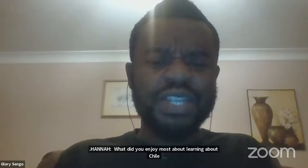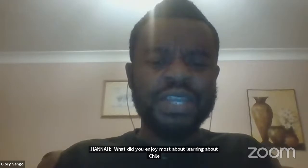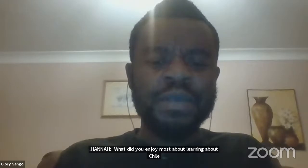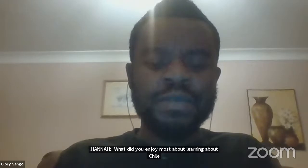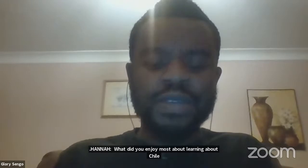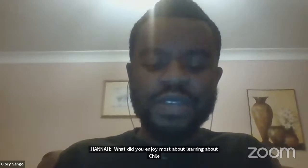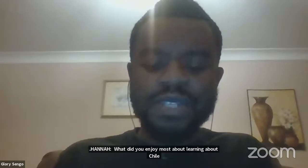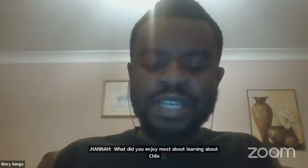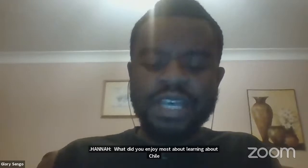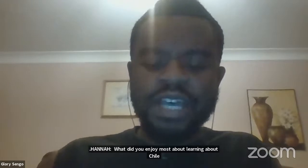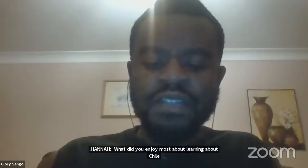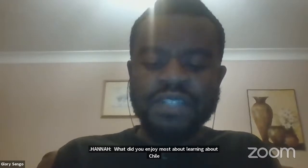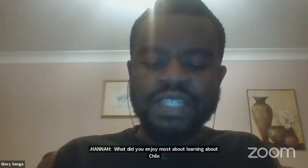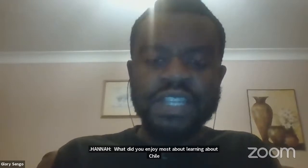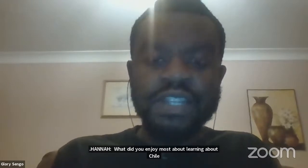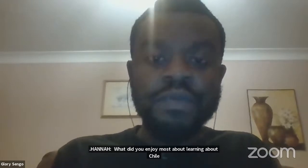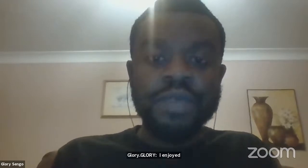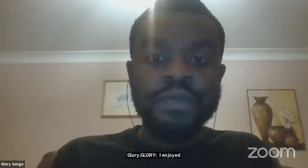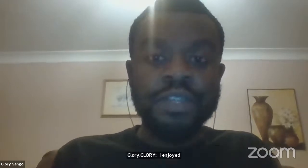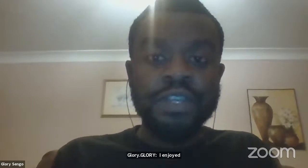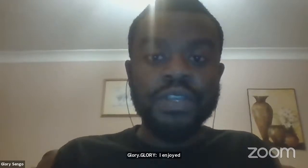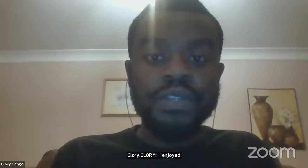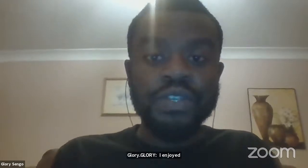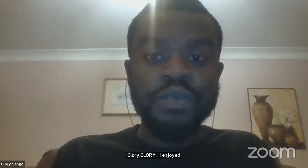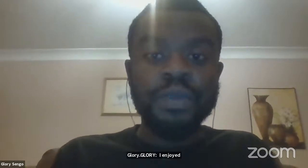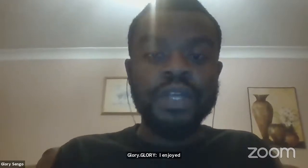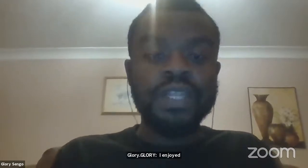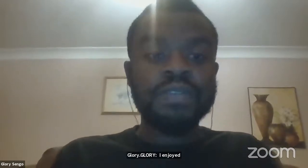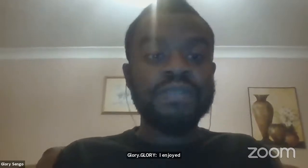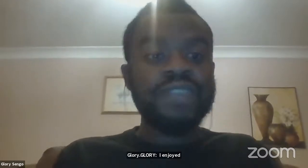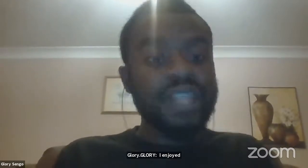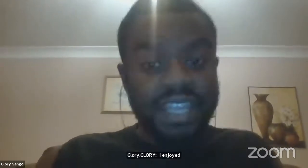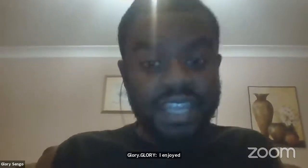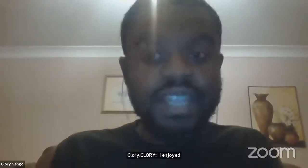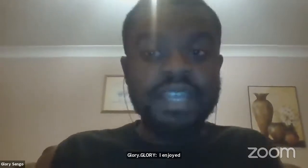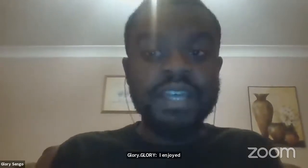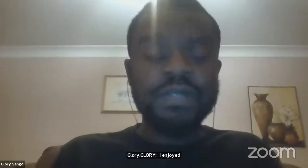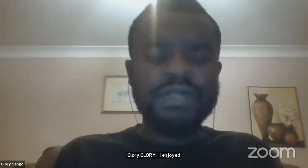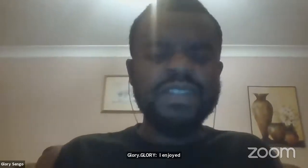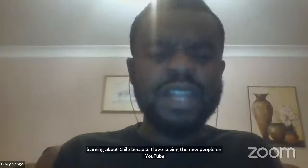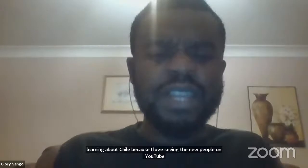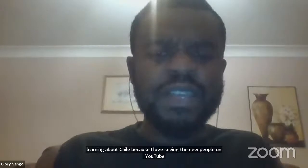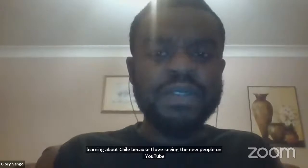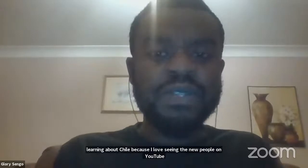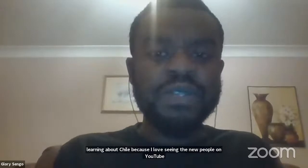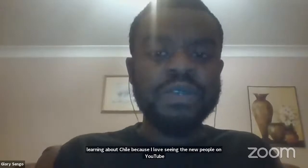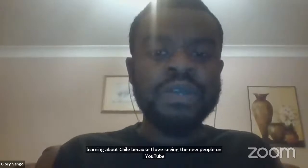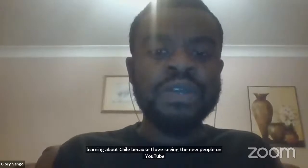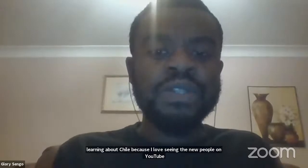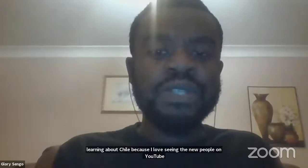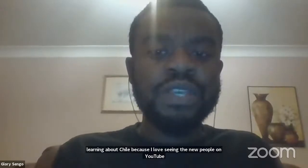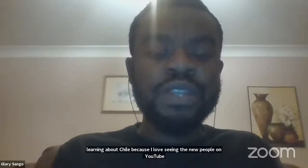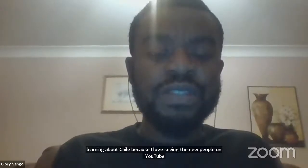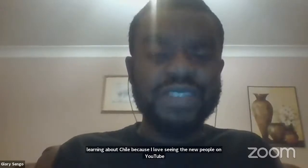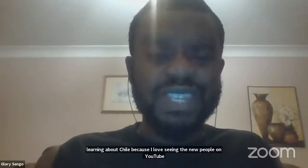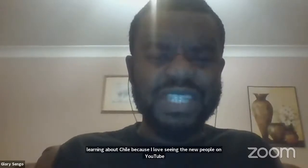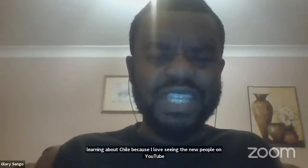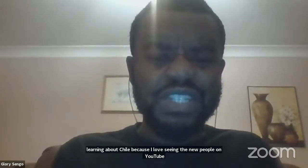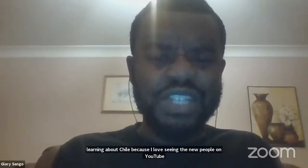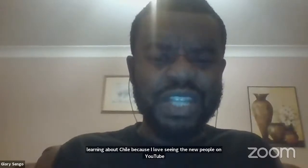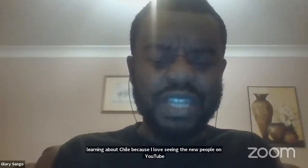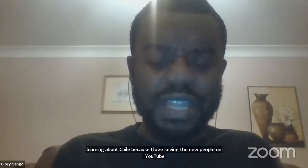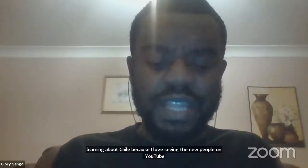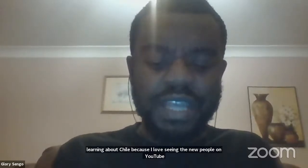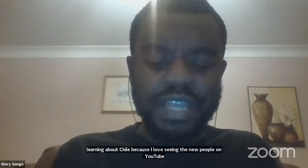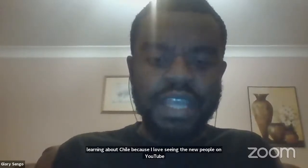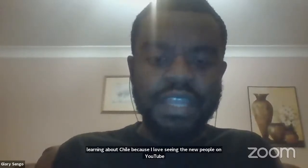about Chile because I love seeing the new people on the YouTube, and I was feeling like going to the university